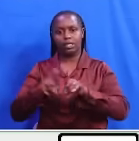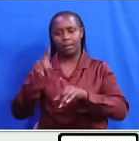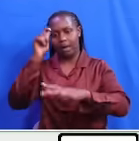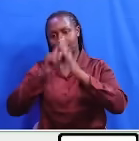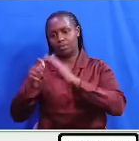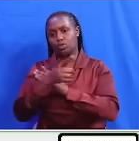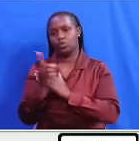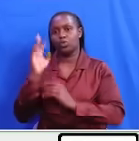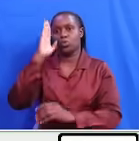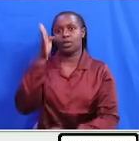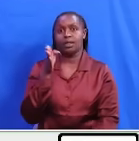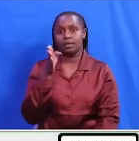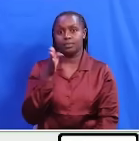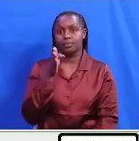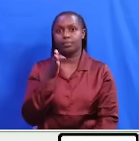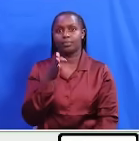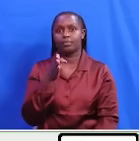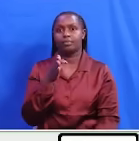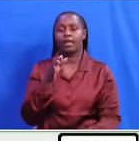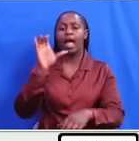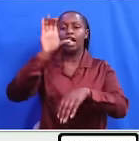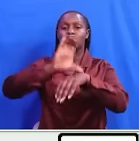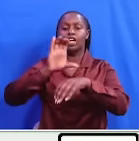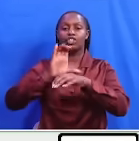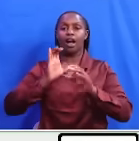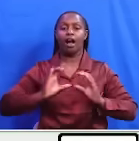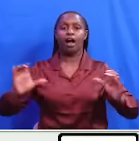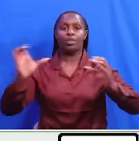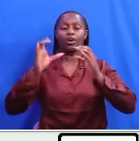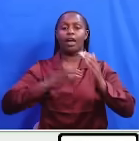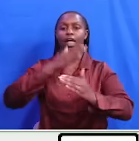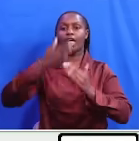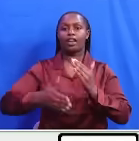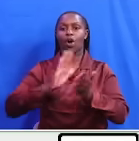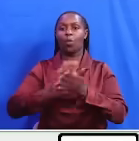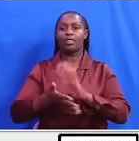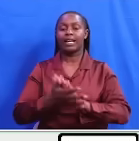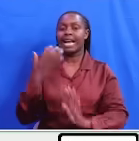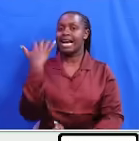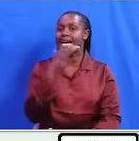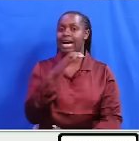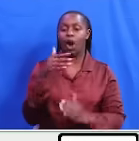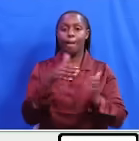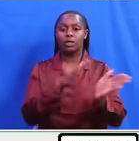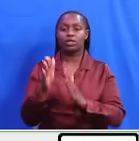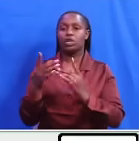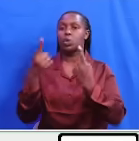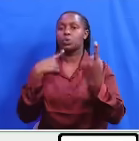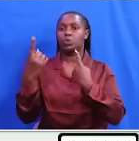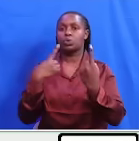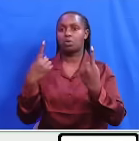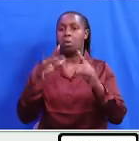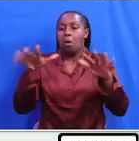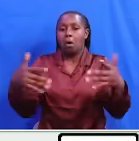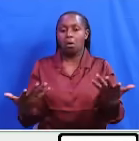heshima. The significant Catholic Church event coming to an end without Gachagua getting an opportunity to utter even